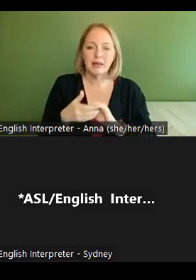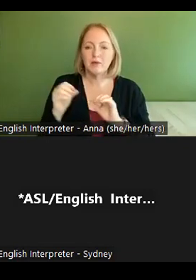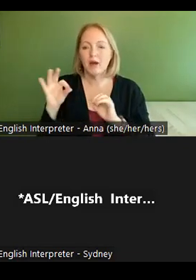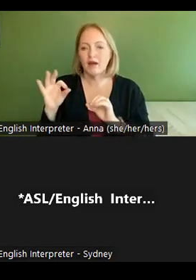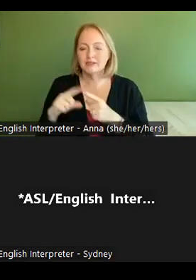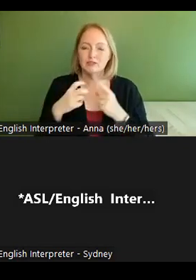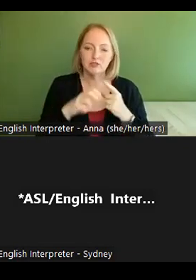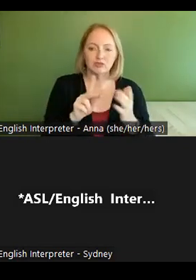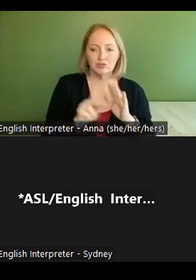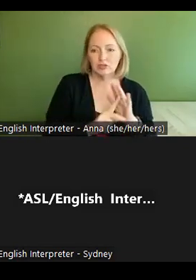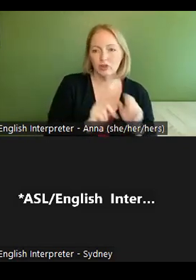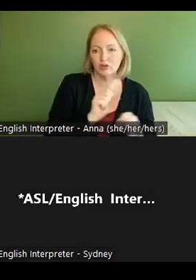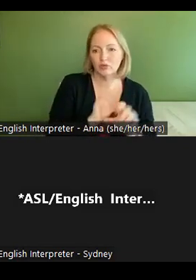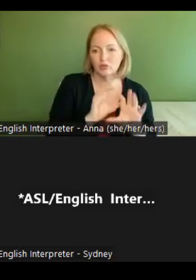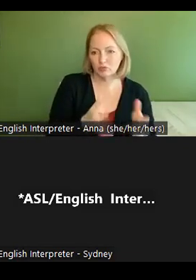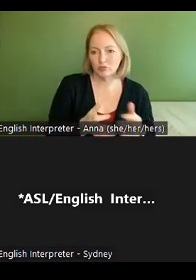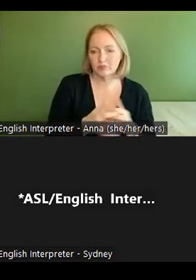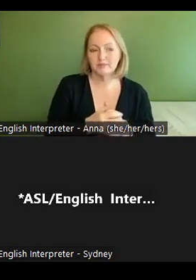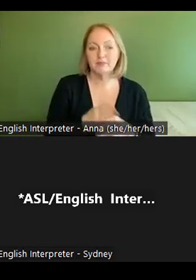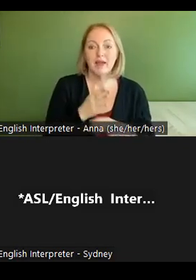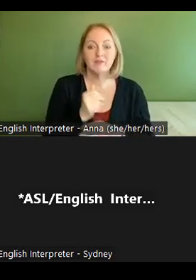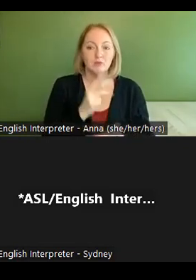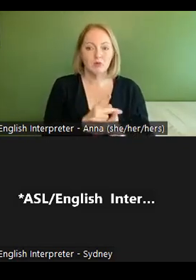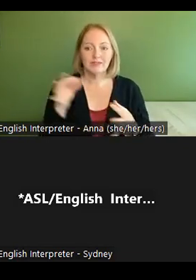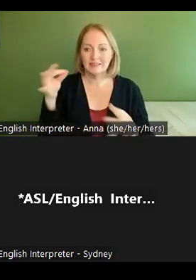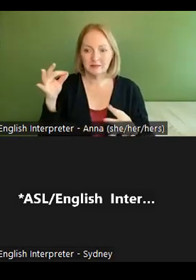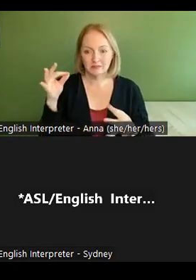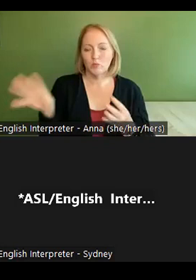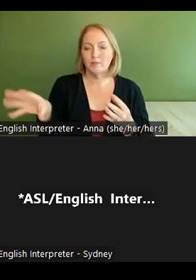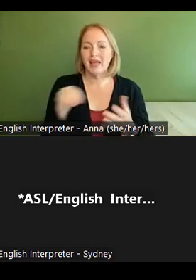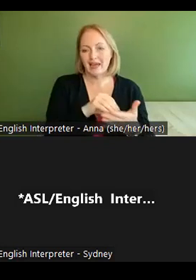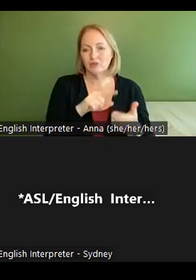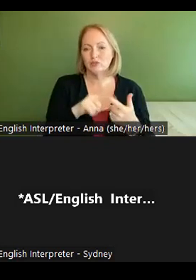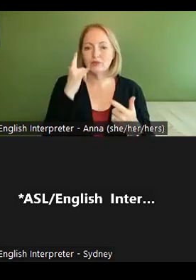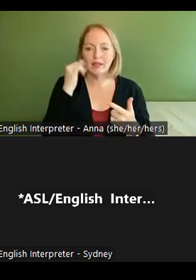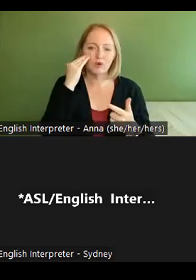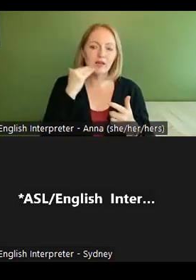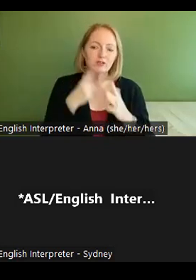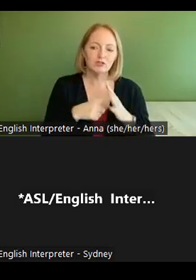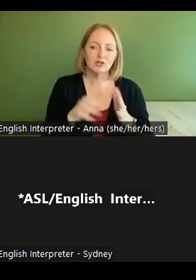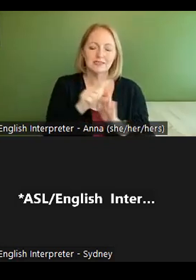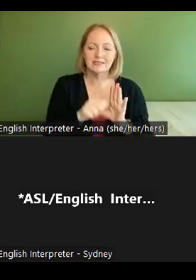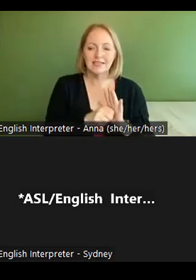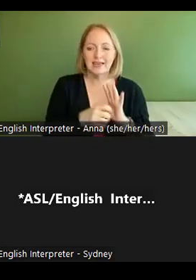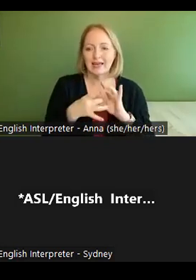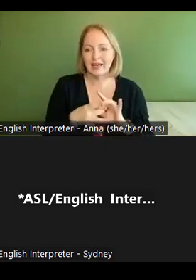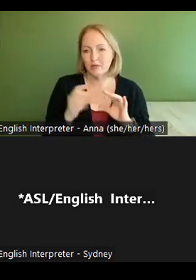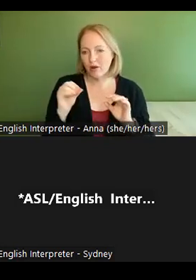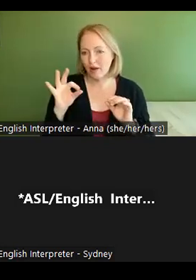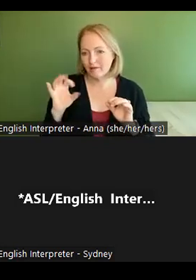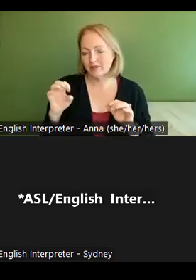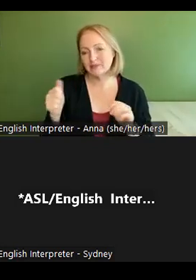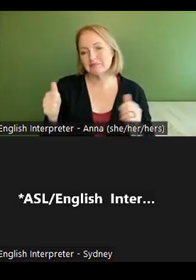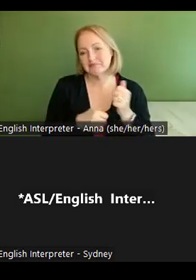Transitional Kindergarten Work Group. Once approved, this document will be added to the California Head Start State Collaboration Office as part of the